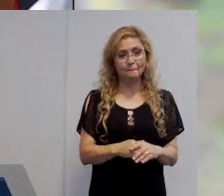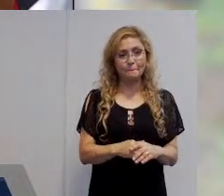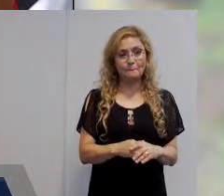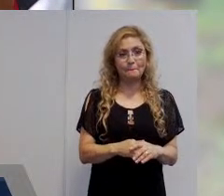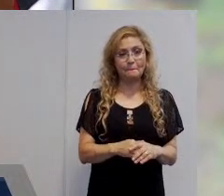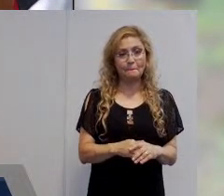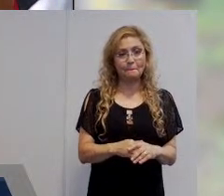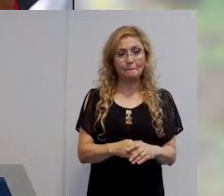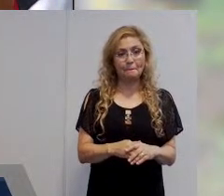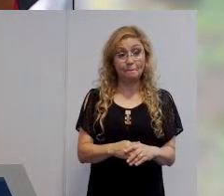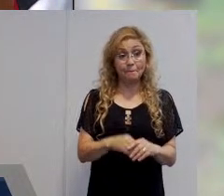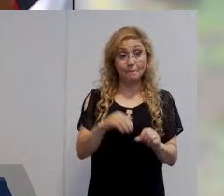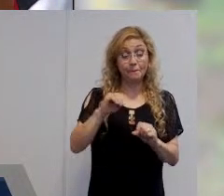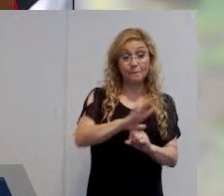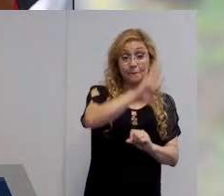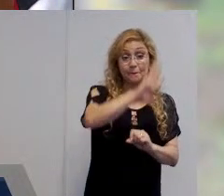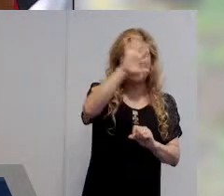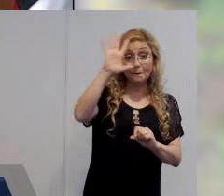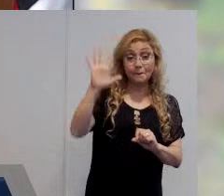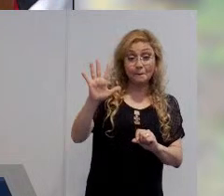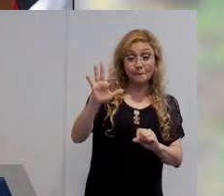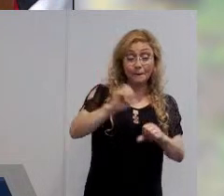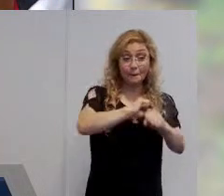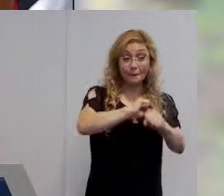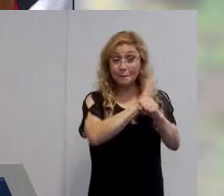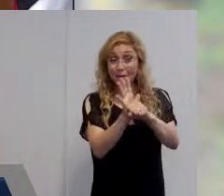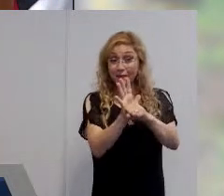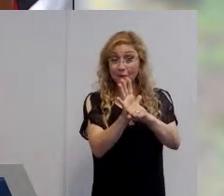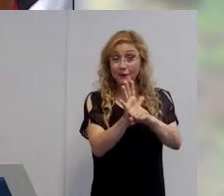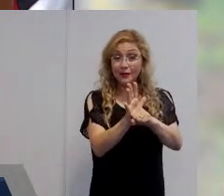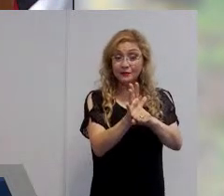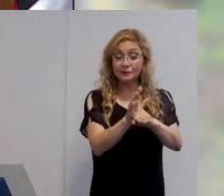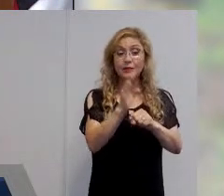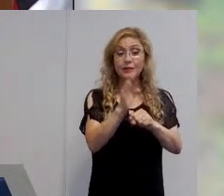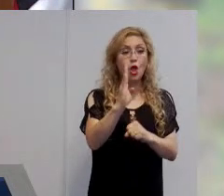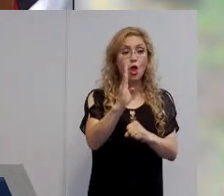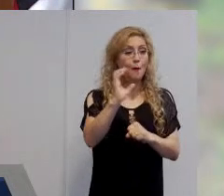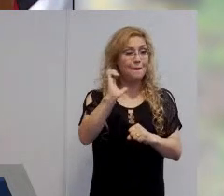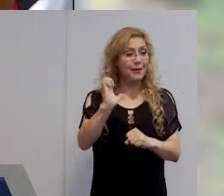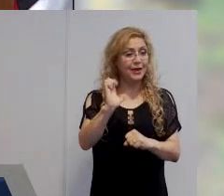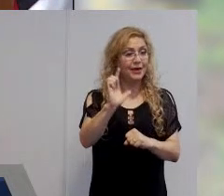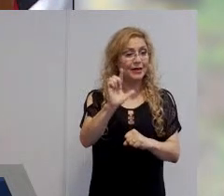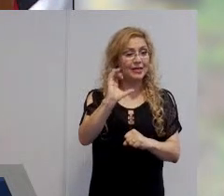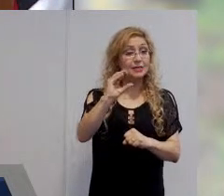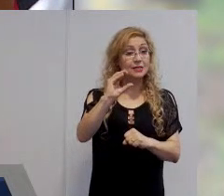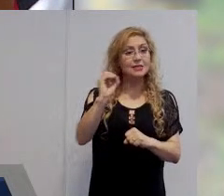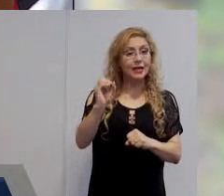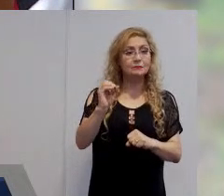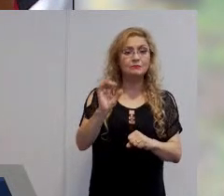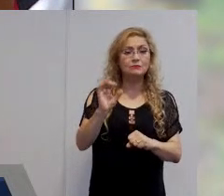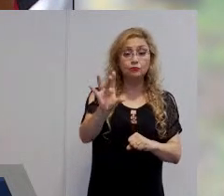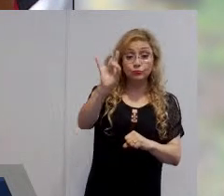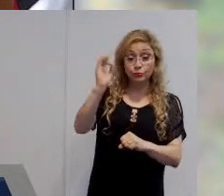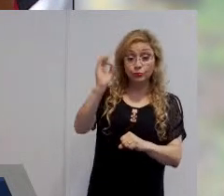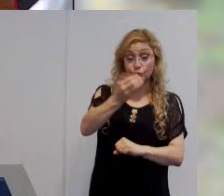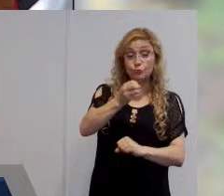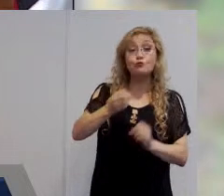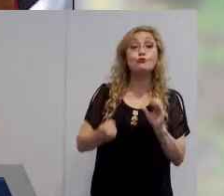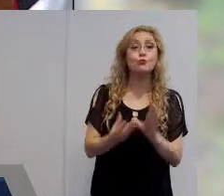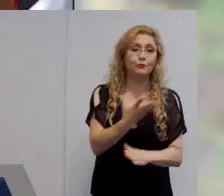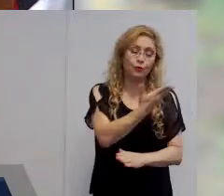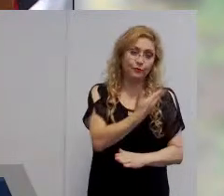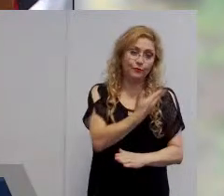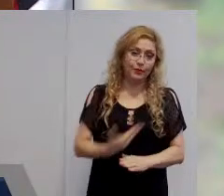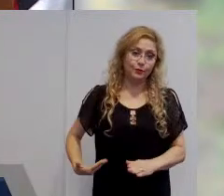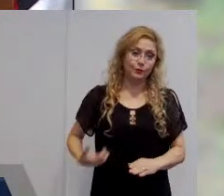Belize elected a new government in 2020. And I was given